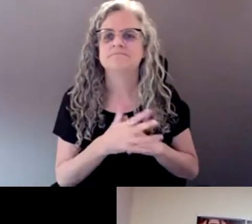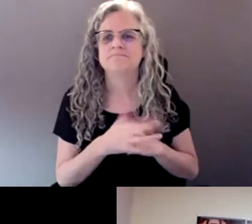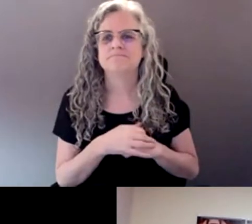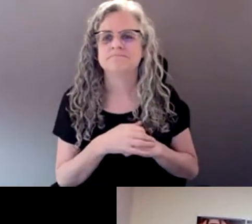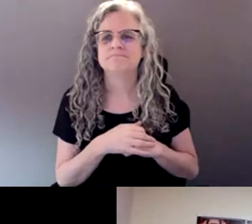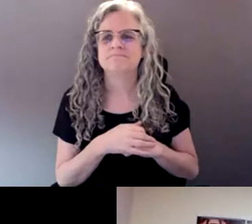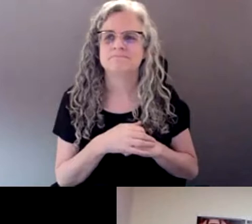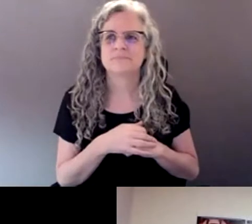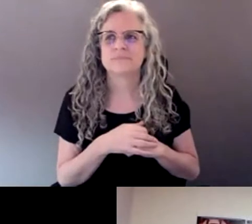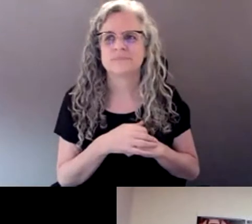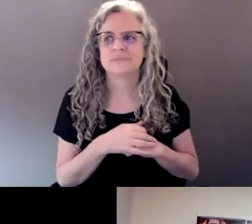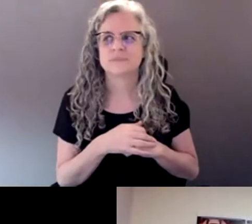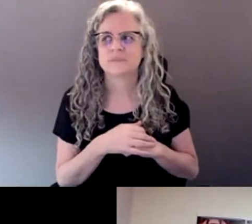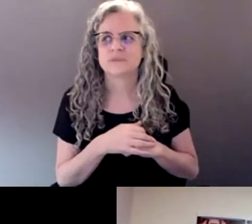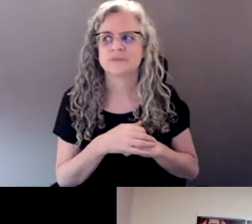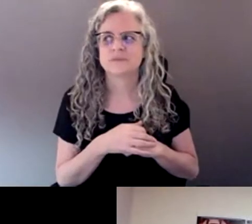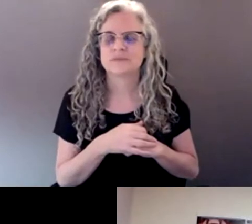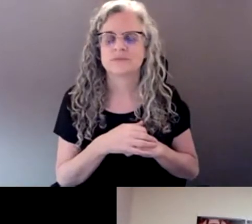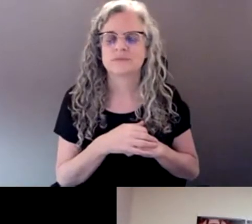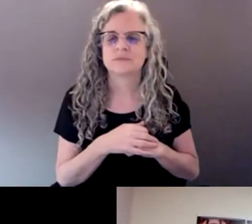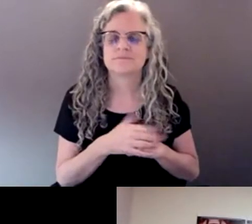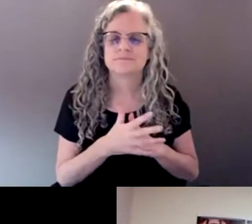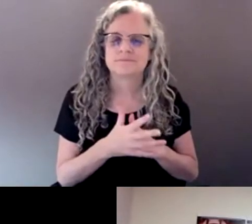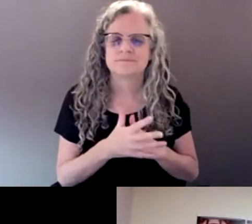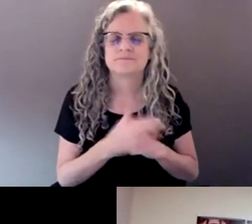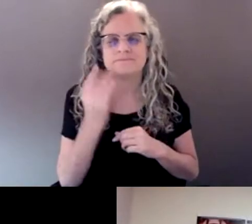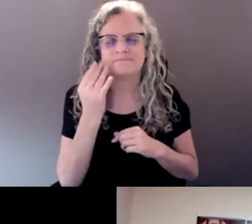the issue that I think,